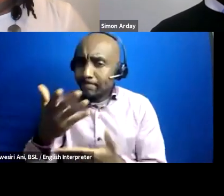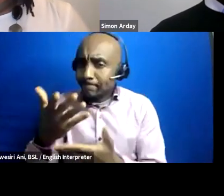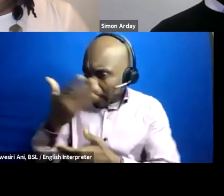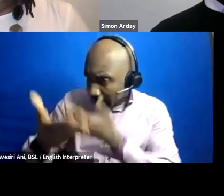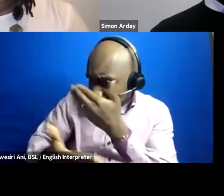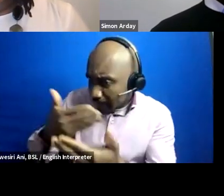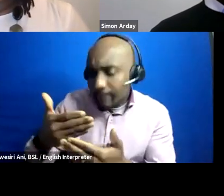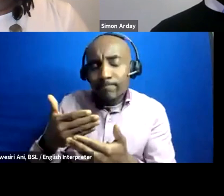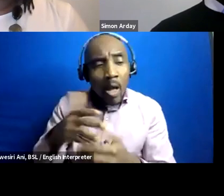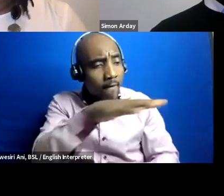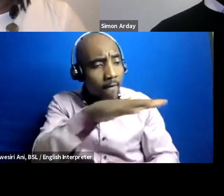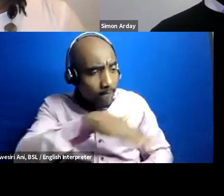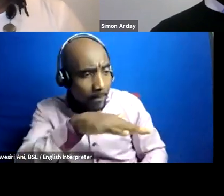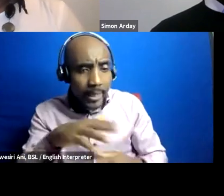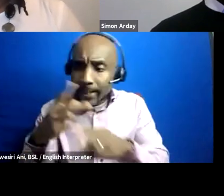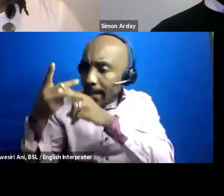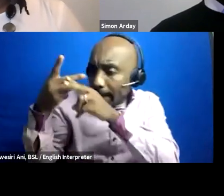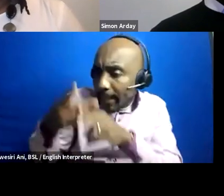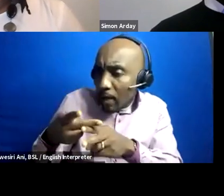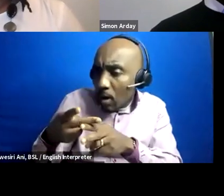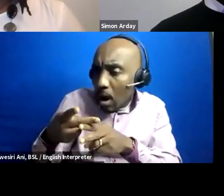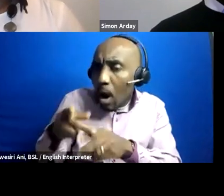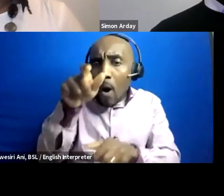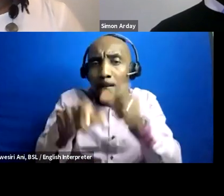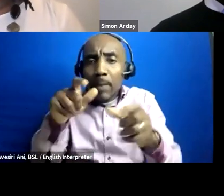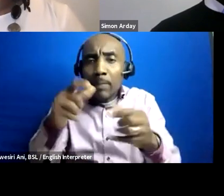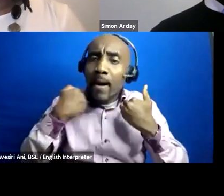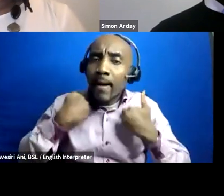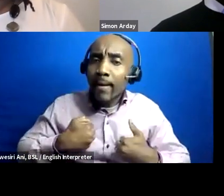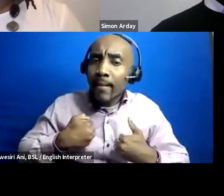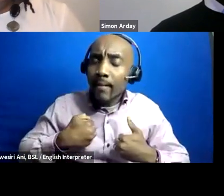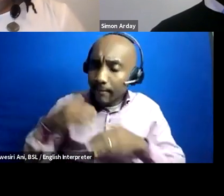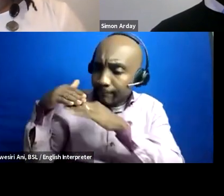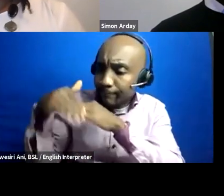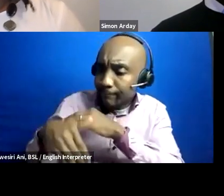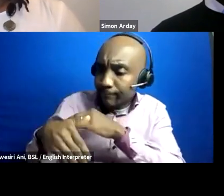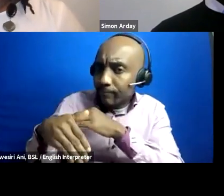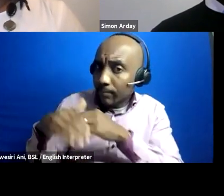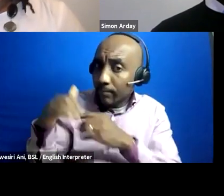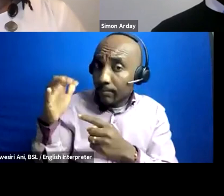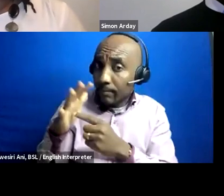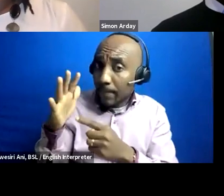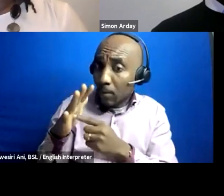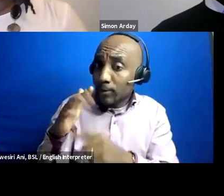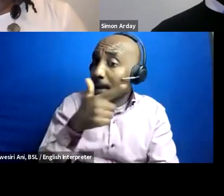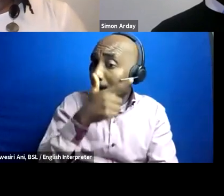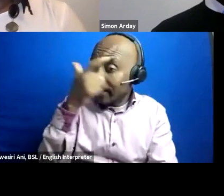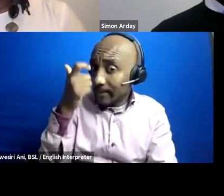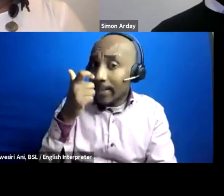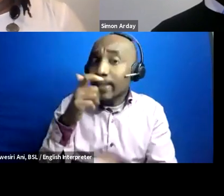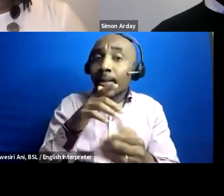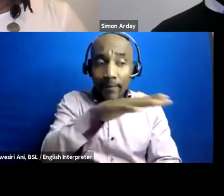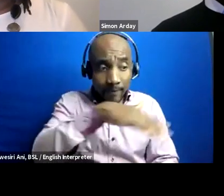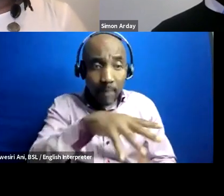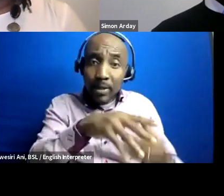and carers of loved ones who are unwell, we need to understand that they are in a scary place as well, and